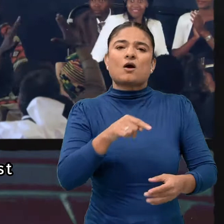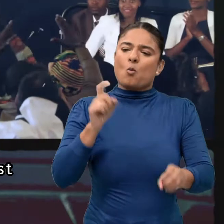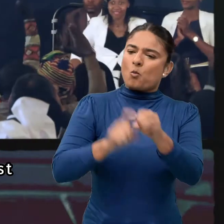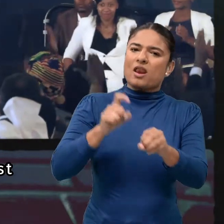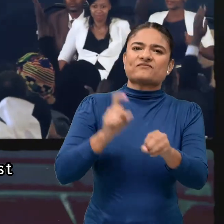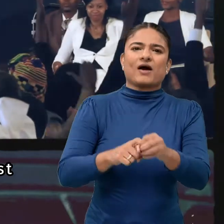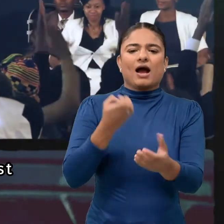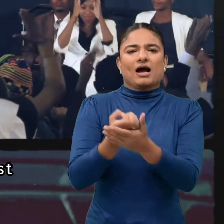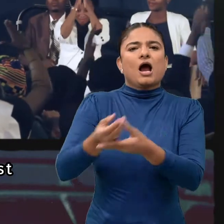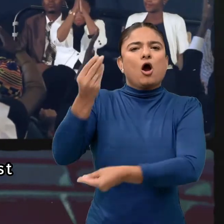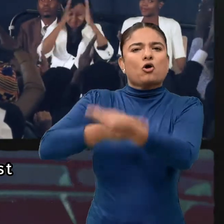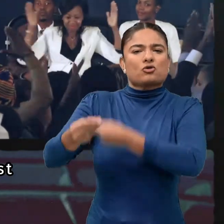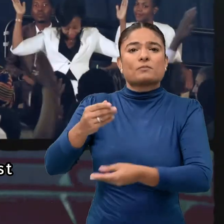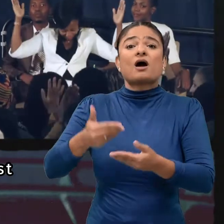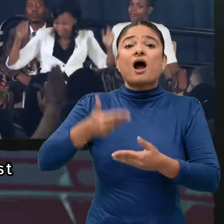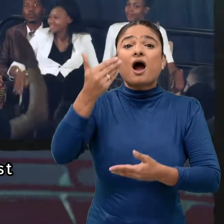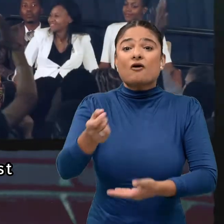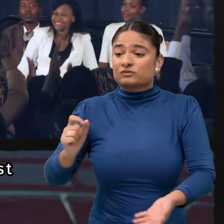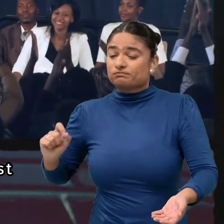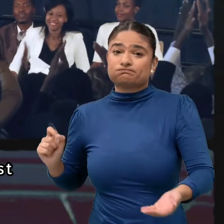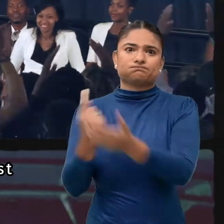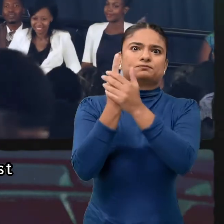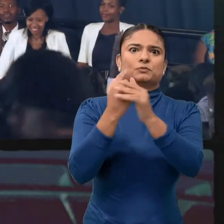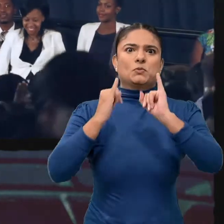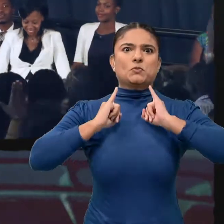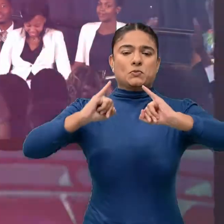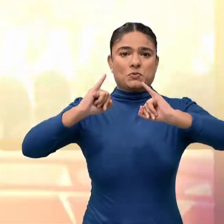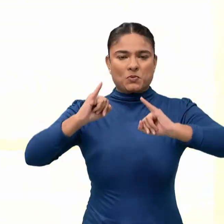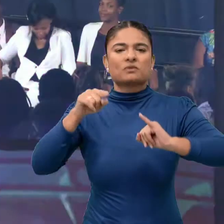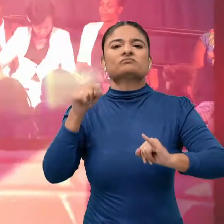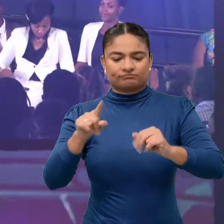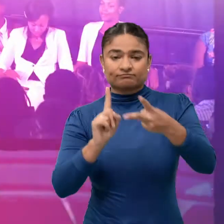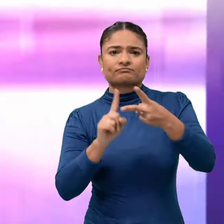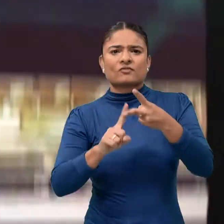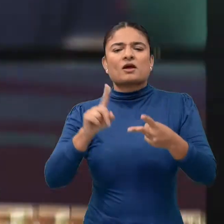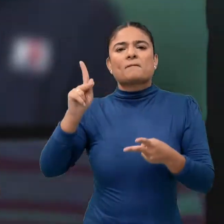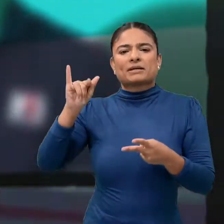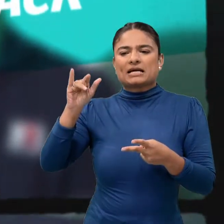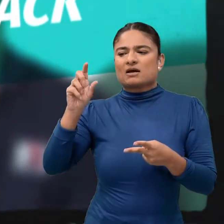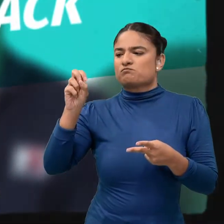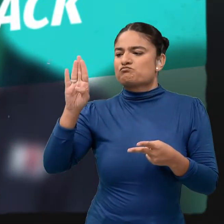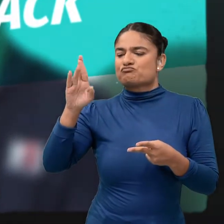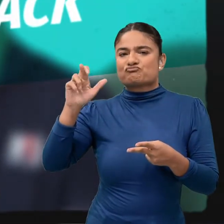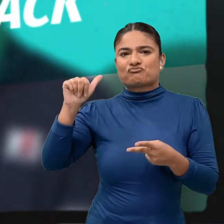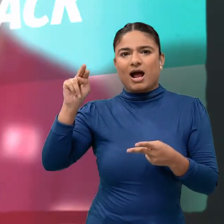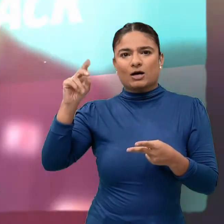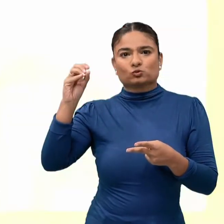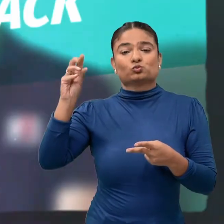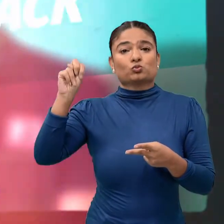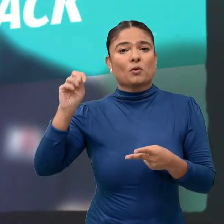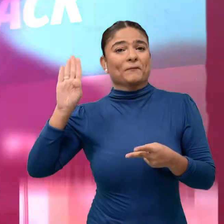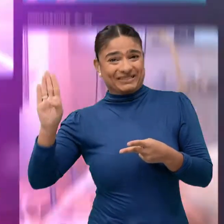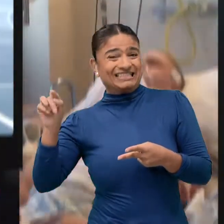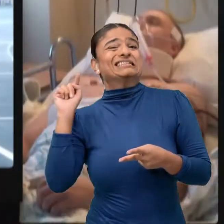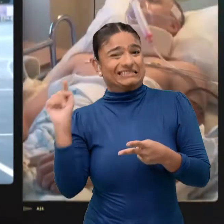after qualifying as an economist following a motor vehicle accident. We visit Brandon Beack, co-founder of Walking with